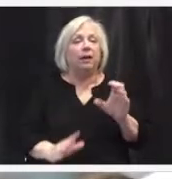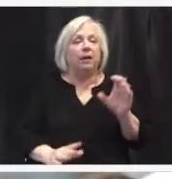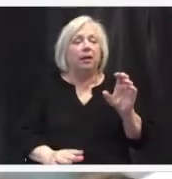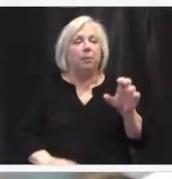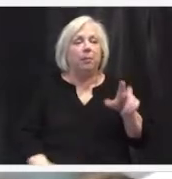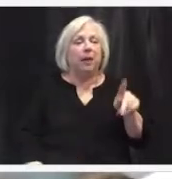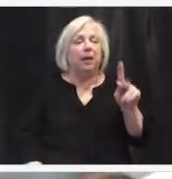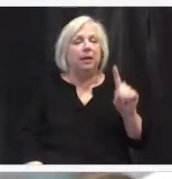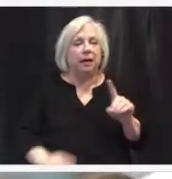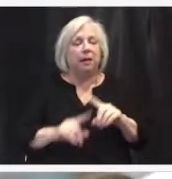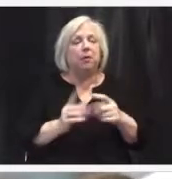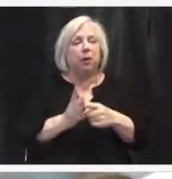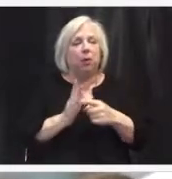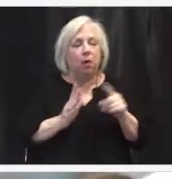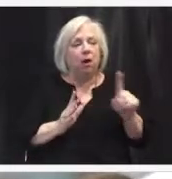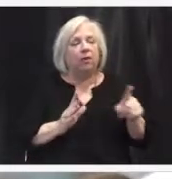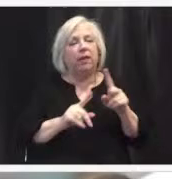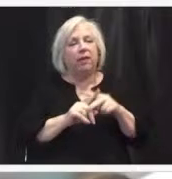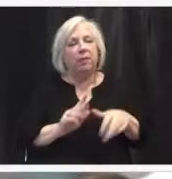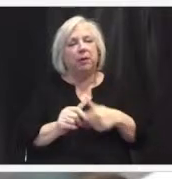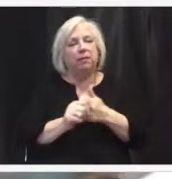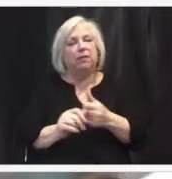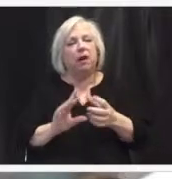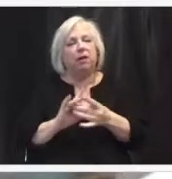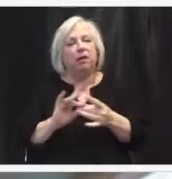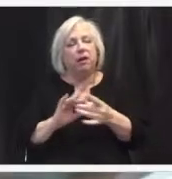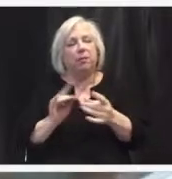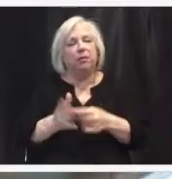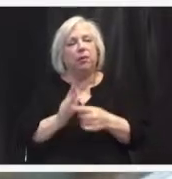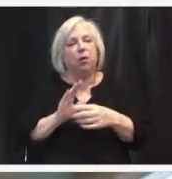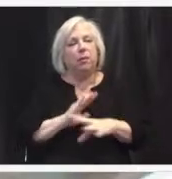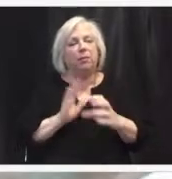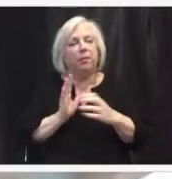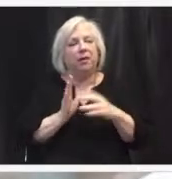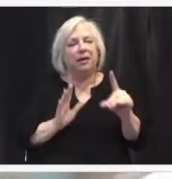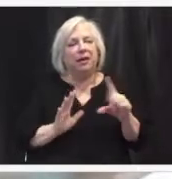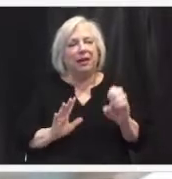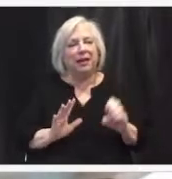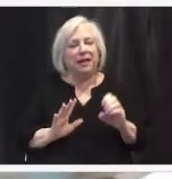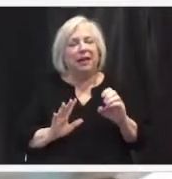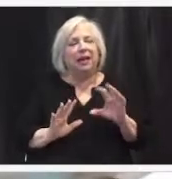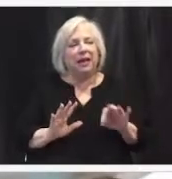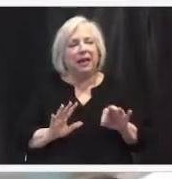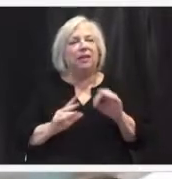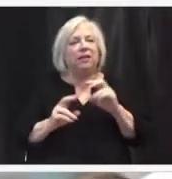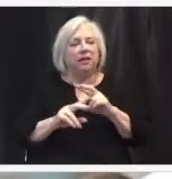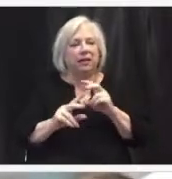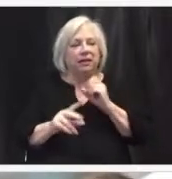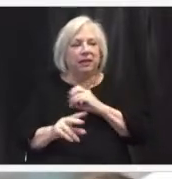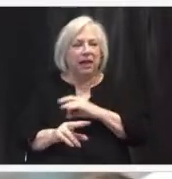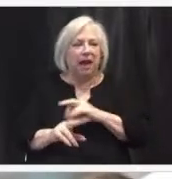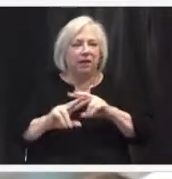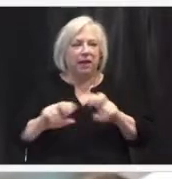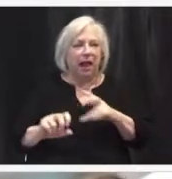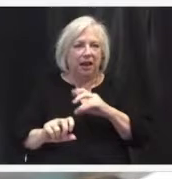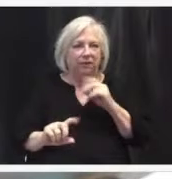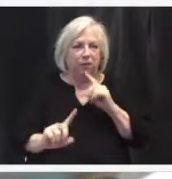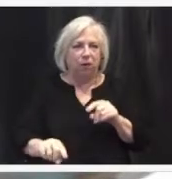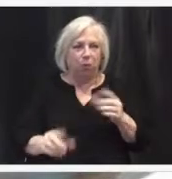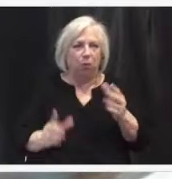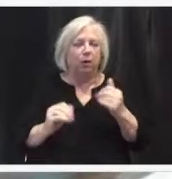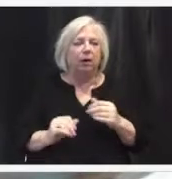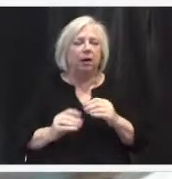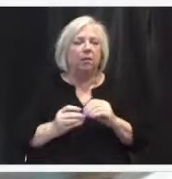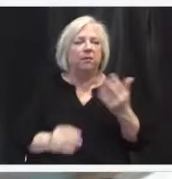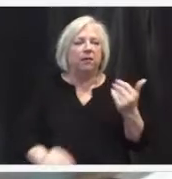compliance with the comments and conditions outlined in paragraphs D, E, and F and the staff analysis of the agenda staff report. Item 15,